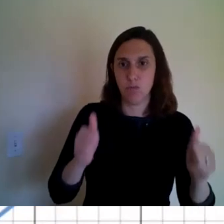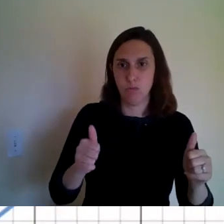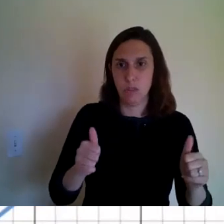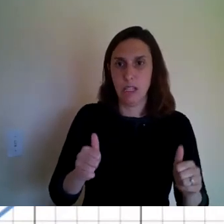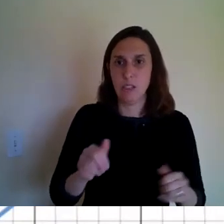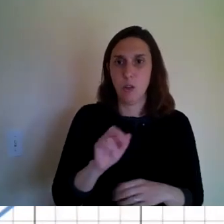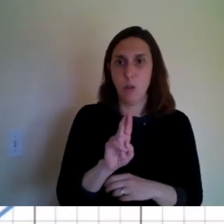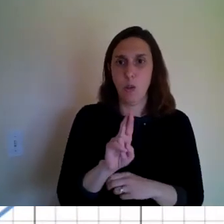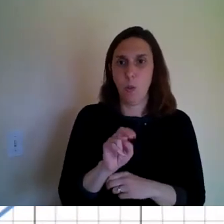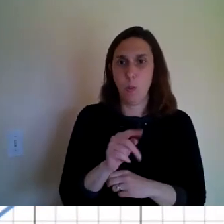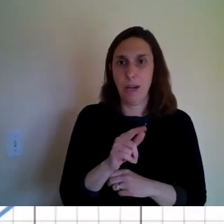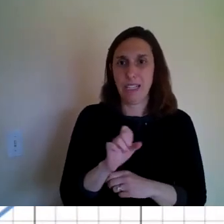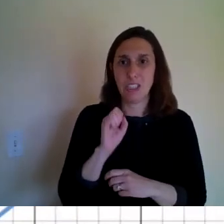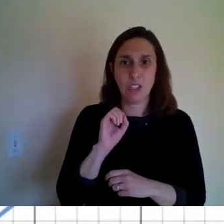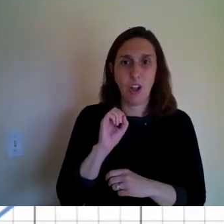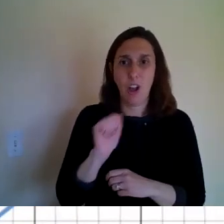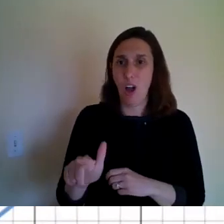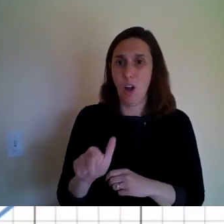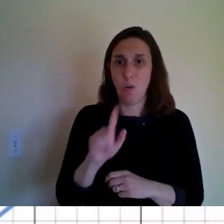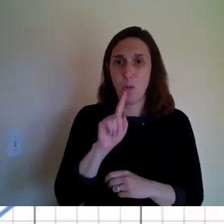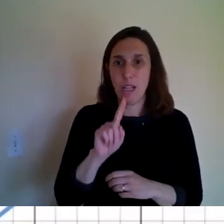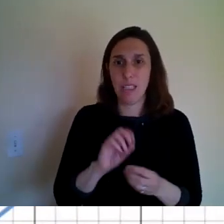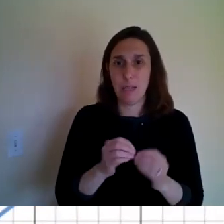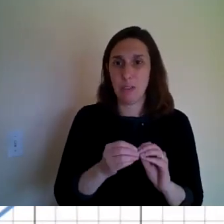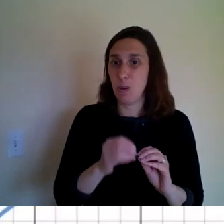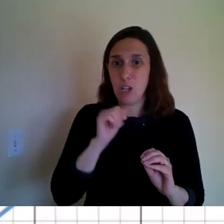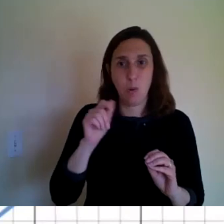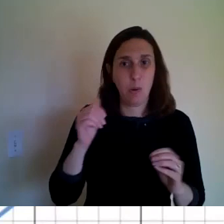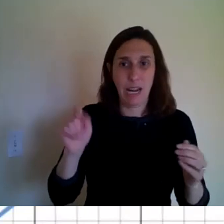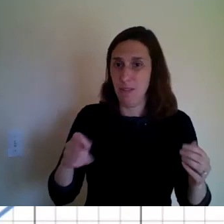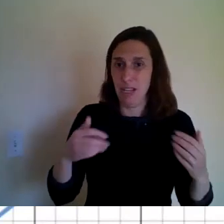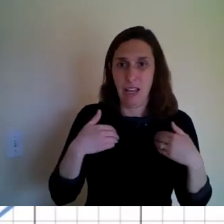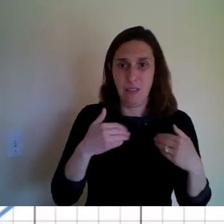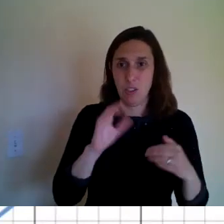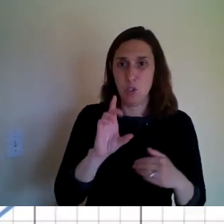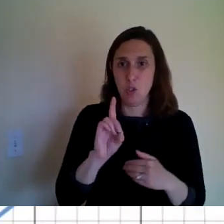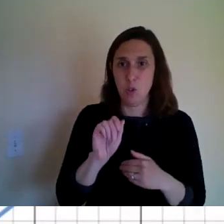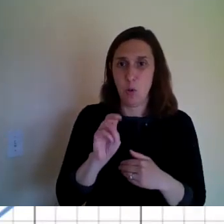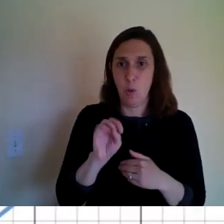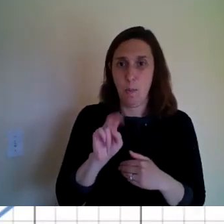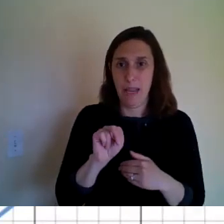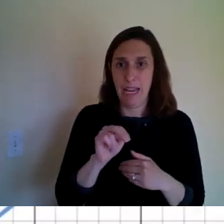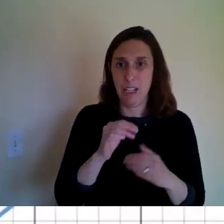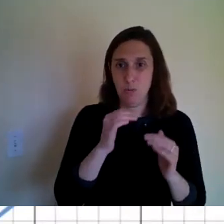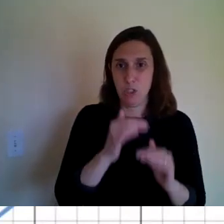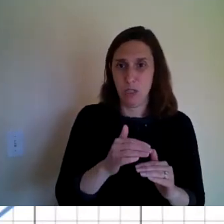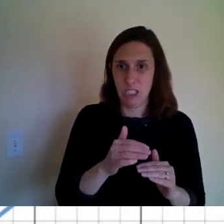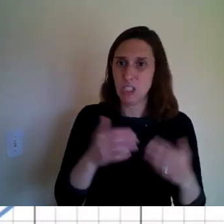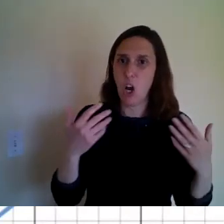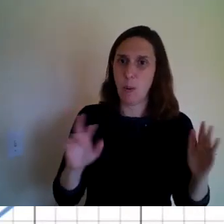real numbers. So I don't have to do any domain restrictions on this. This is invertible as it is.